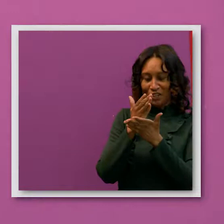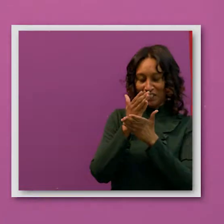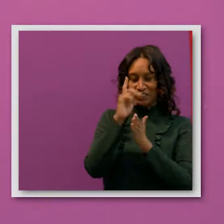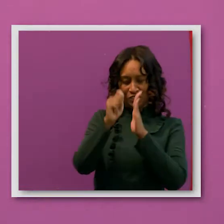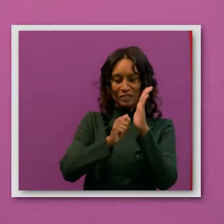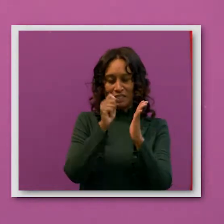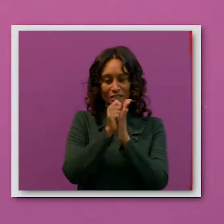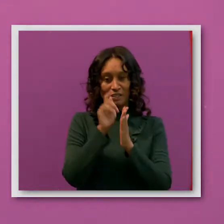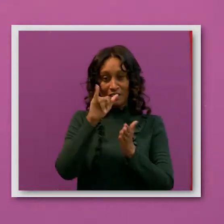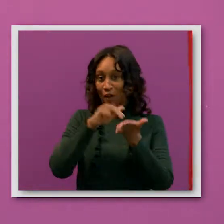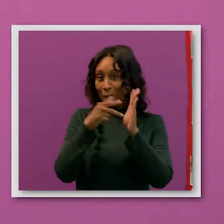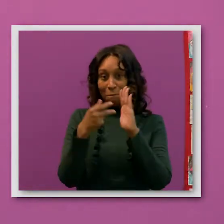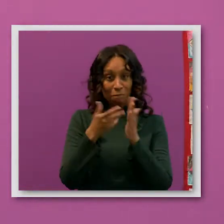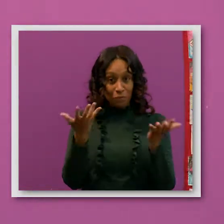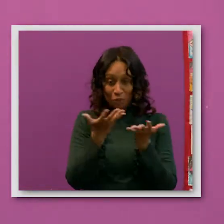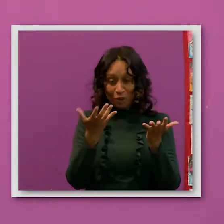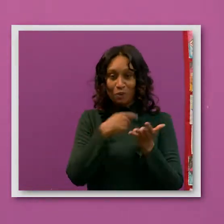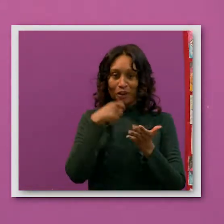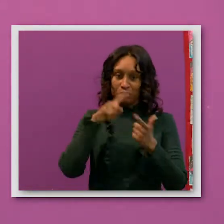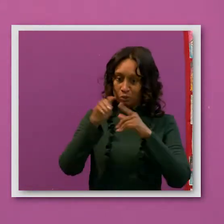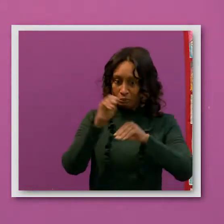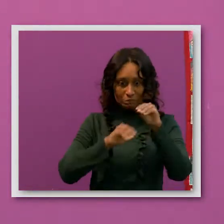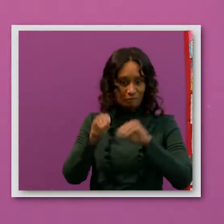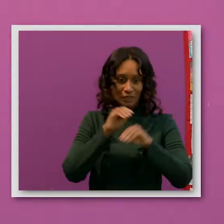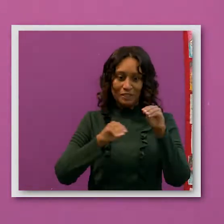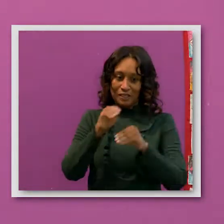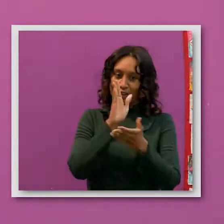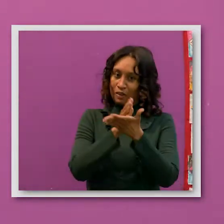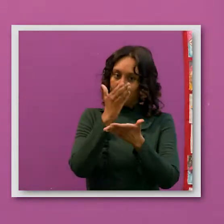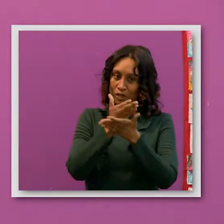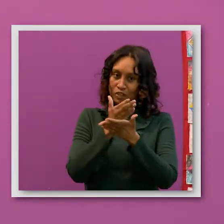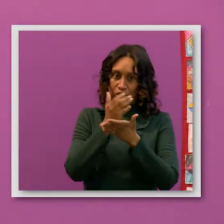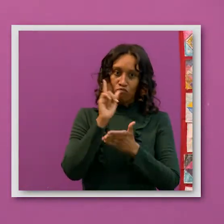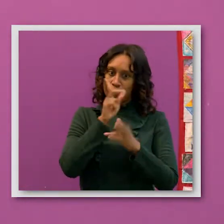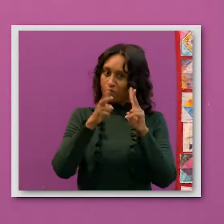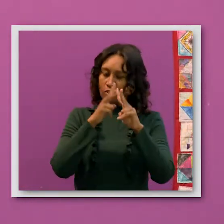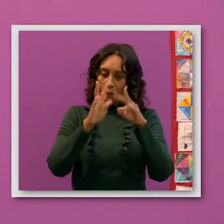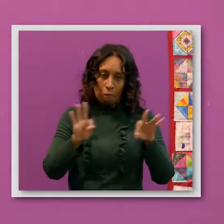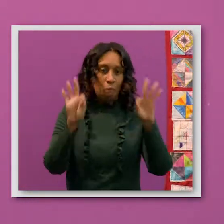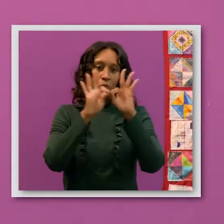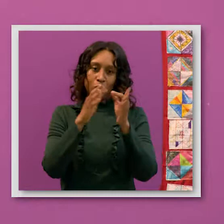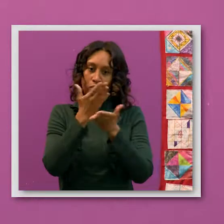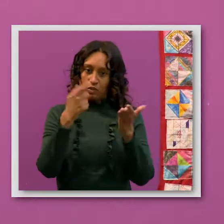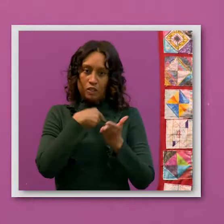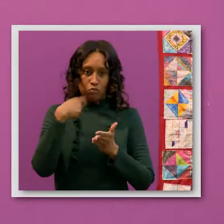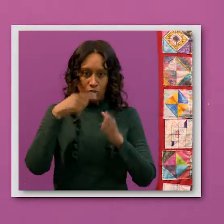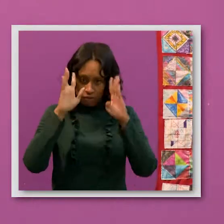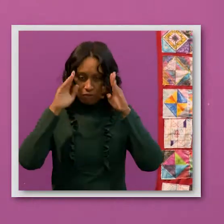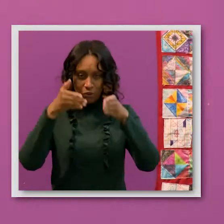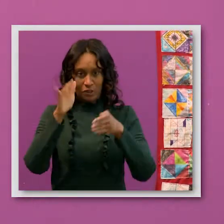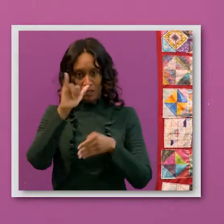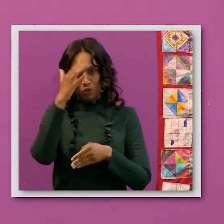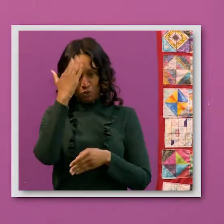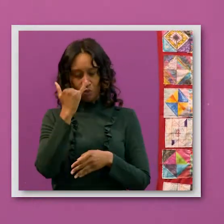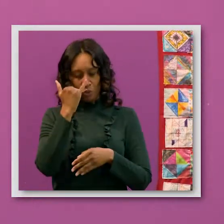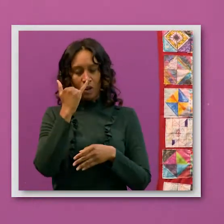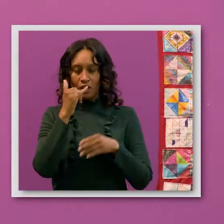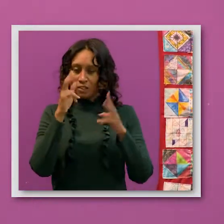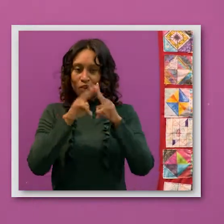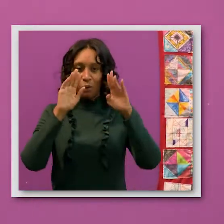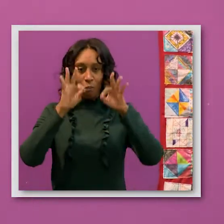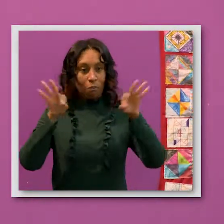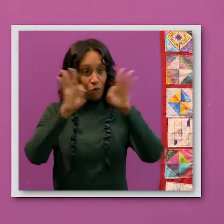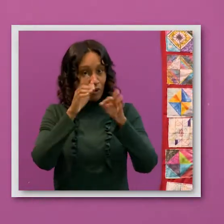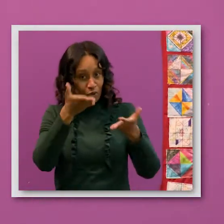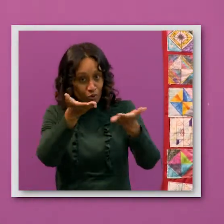that is, developing the fiscal year 19 budget is one of the most important things that we do, and that's why hearing from you is so important,